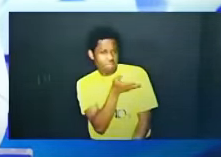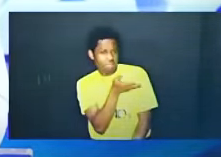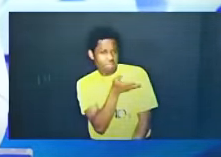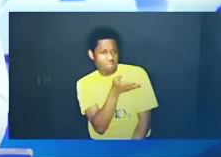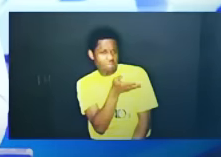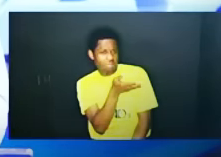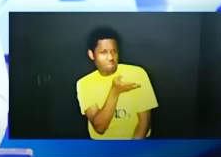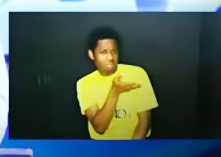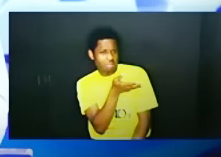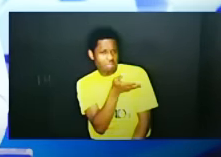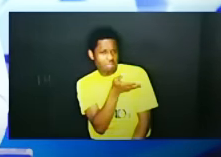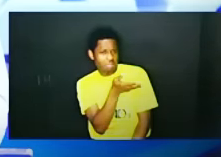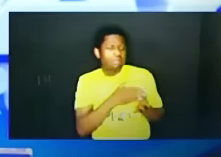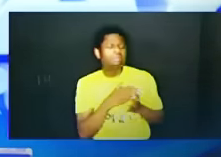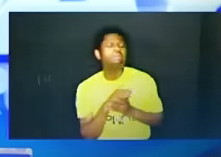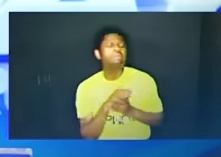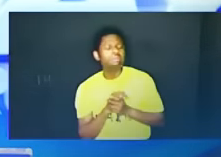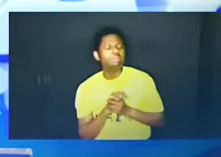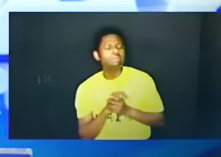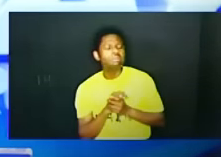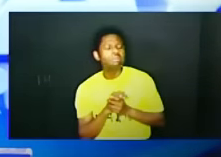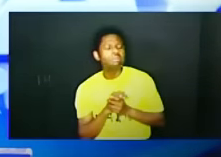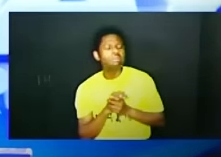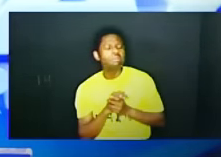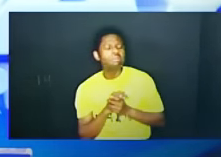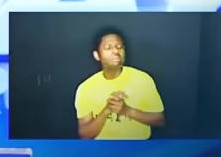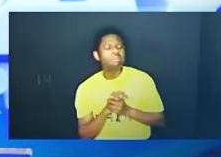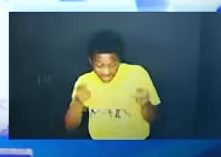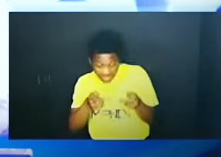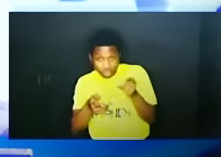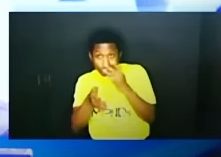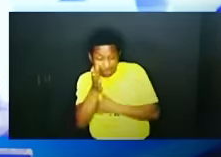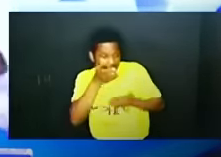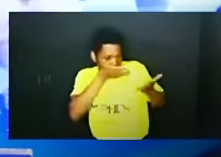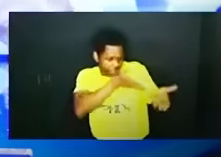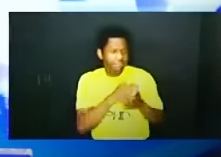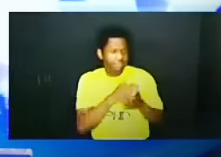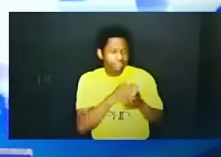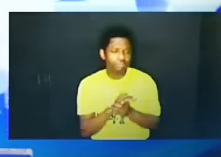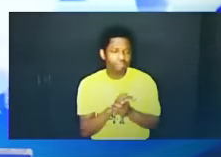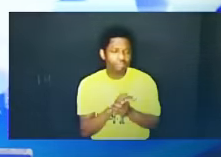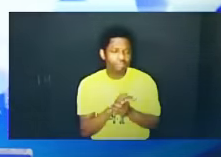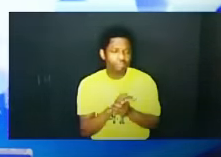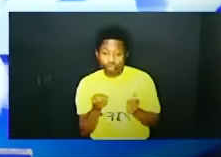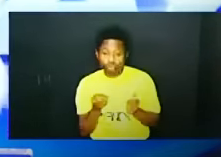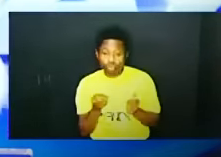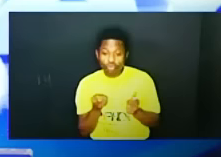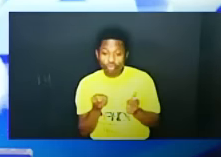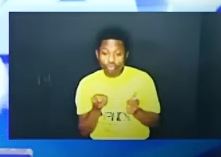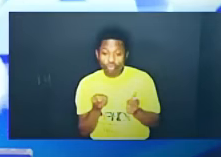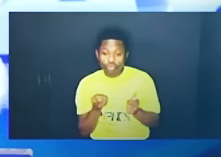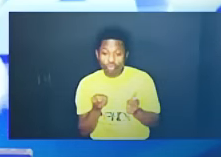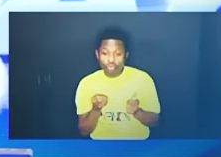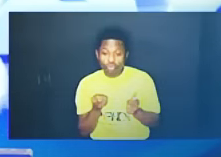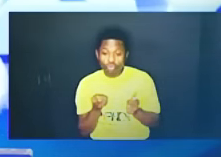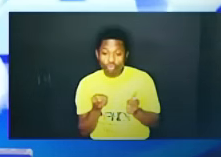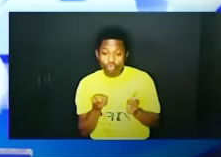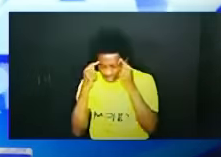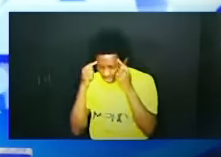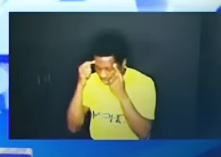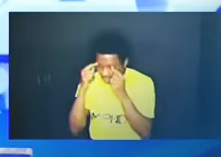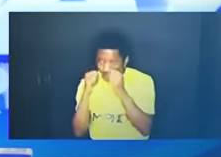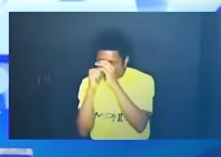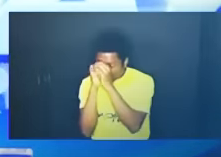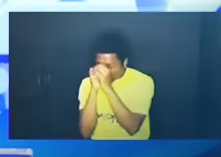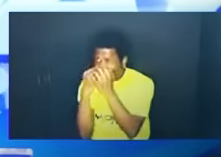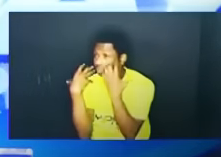He is also present there. Now, where do you ana? Now, when we rethink worship, say, sorry, who